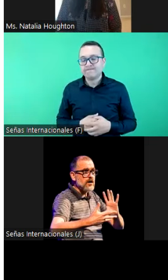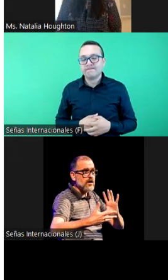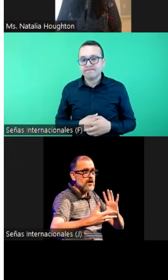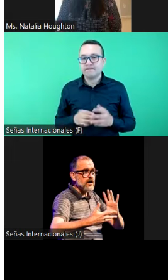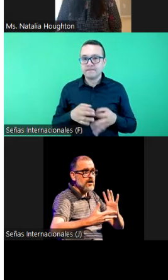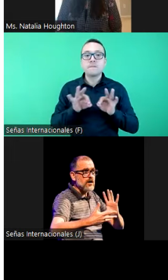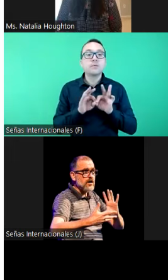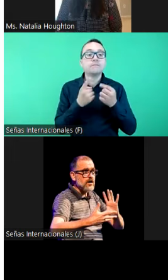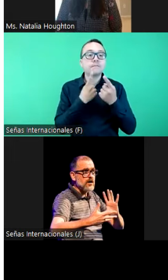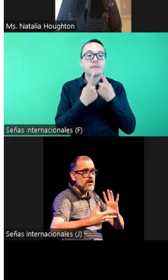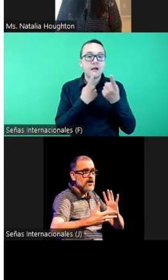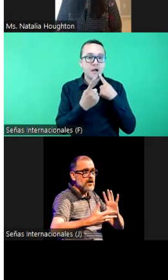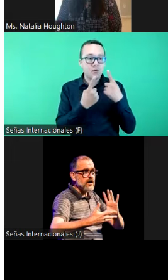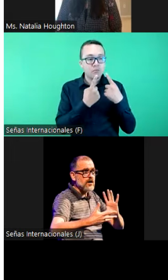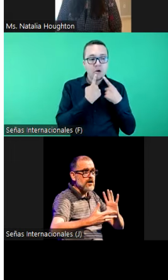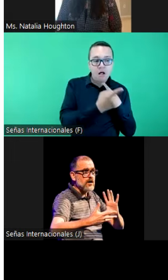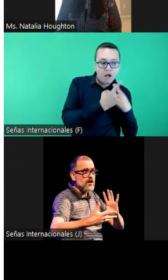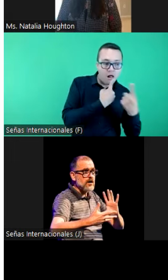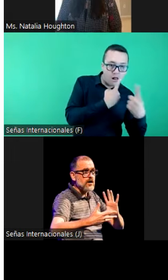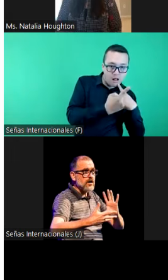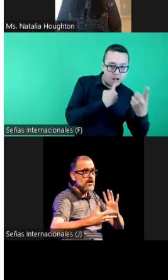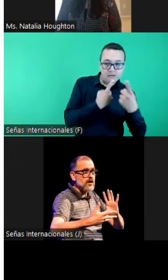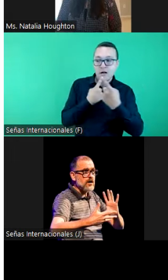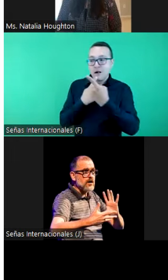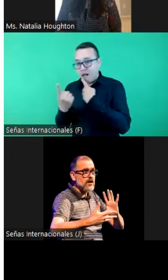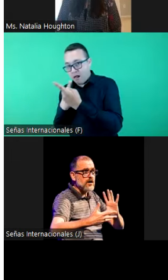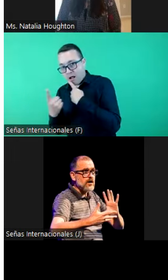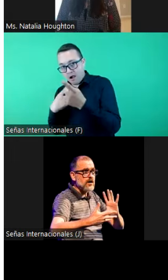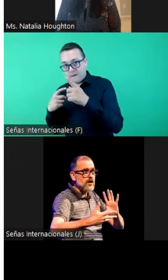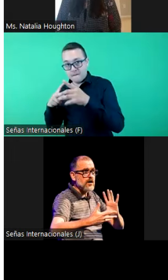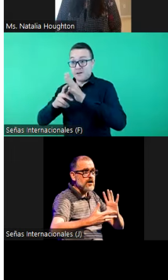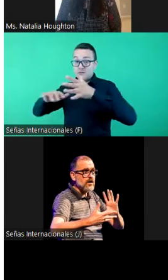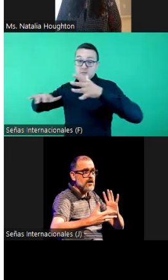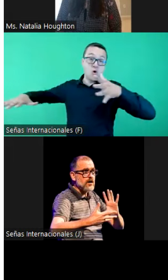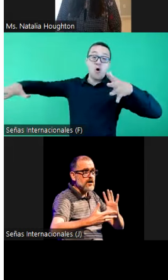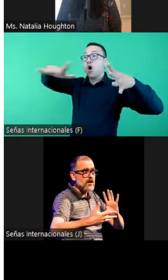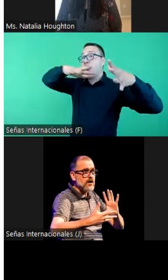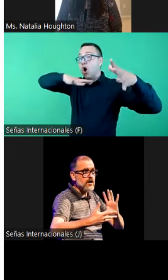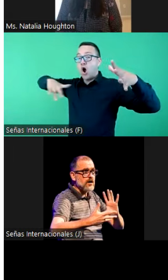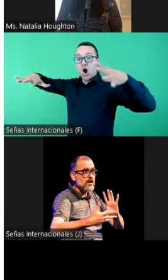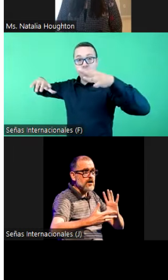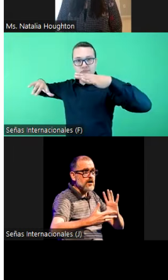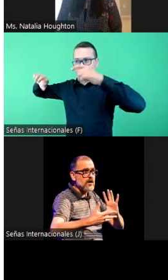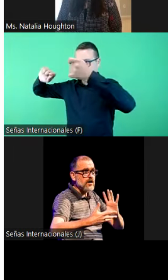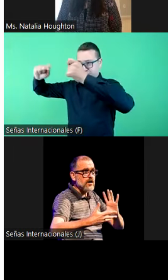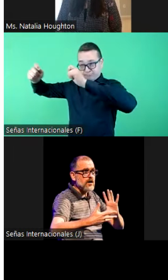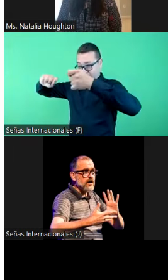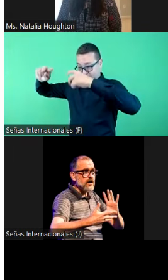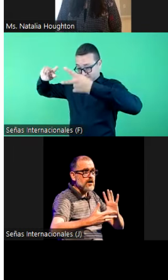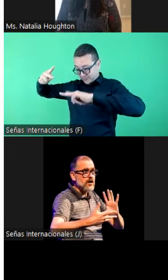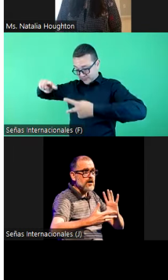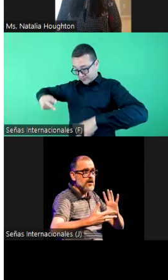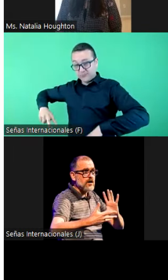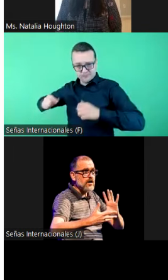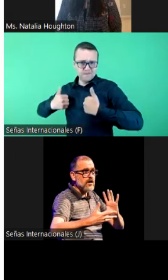it's important to maintain the dialogue and linking the macro strategies